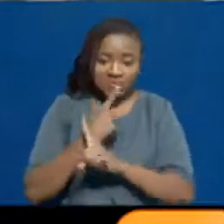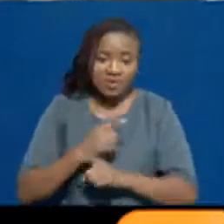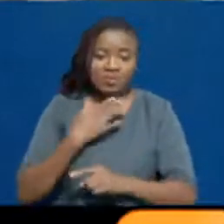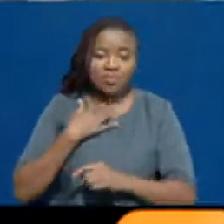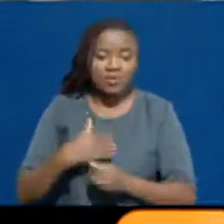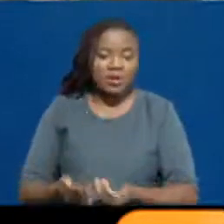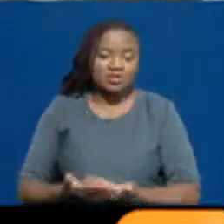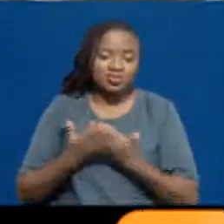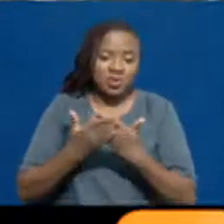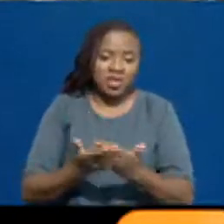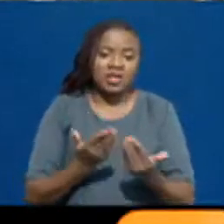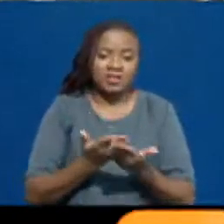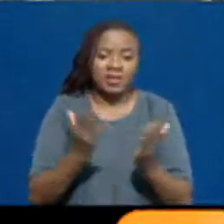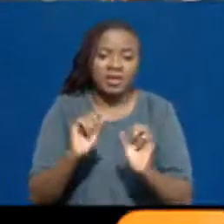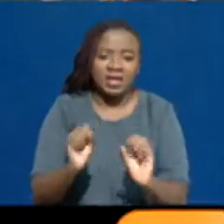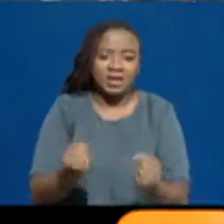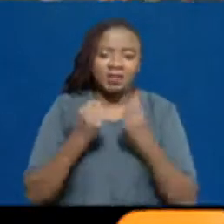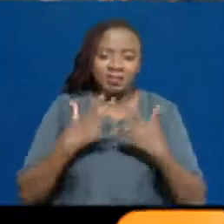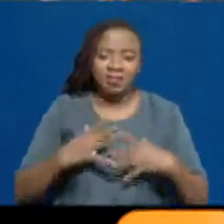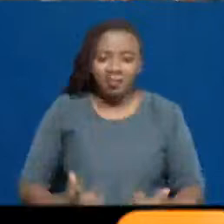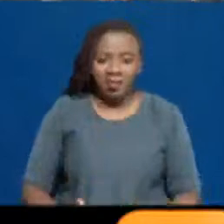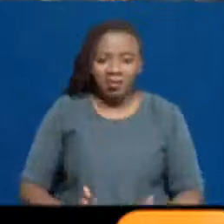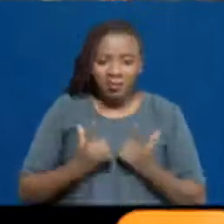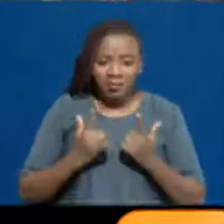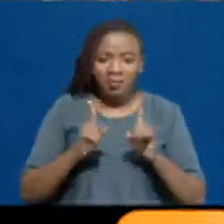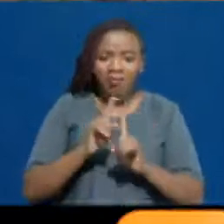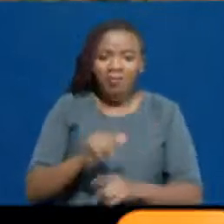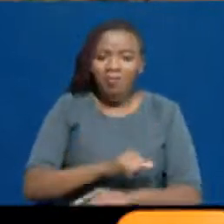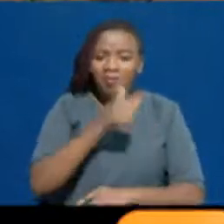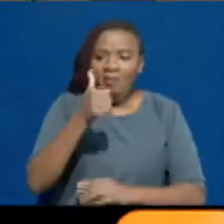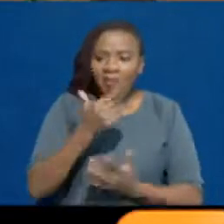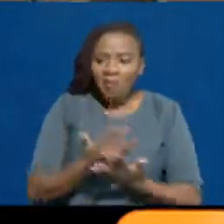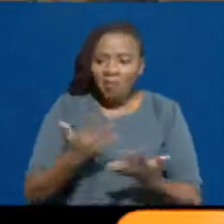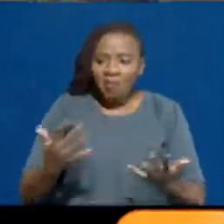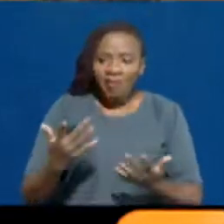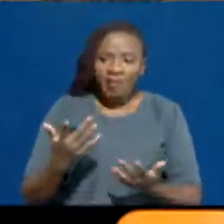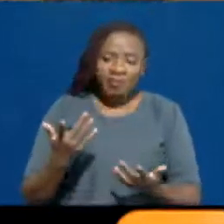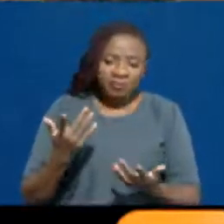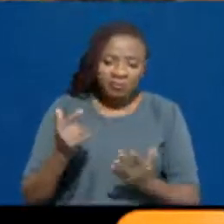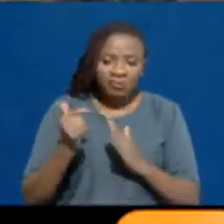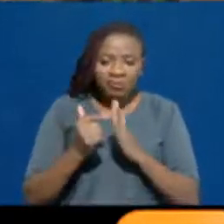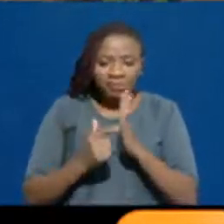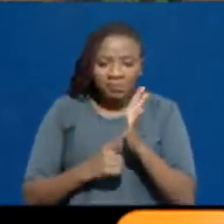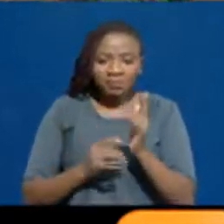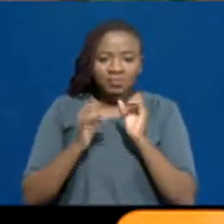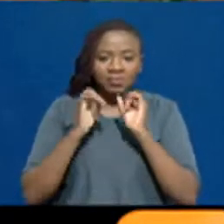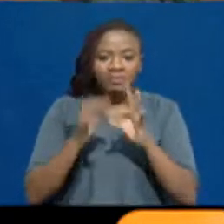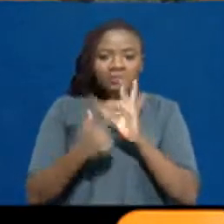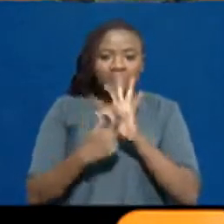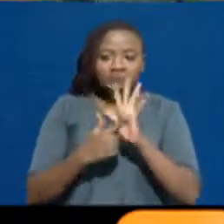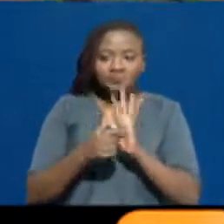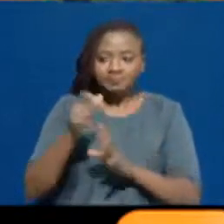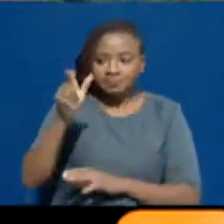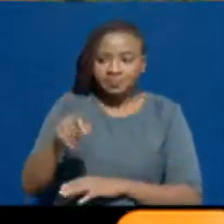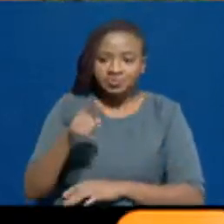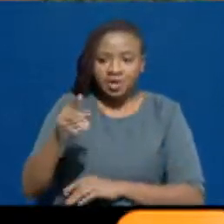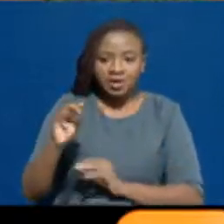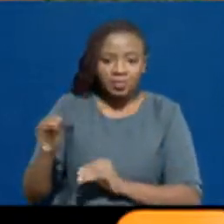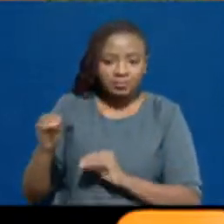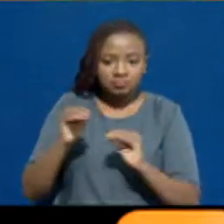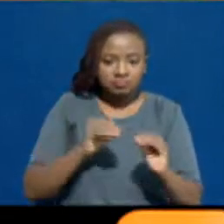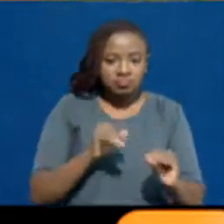lives. Other items you would say would come later. Now, once you move this person, they have nothing actually